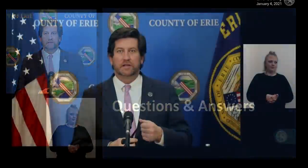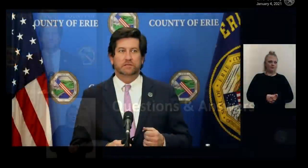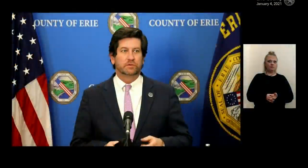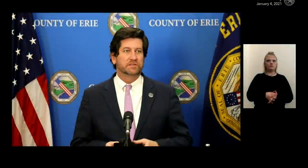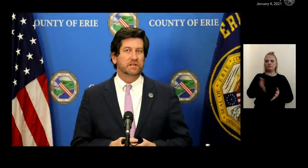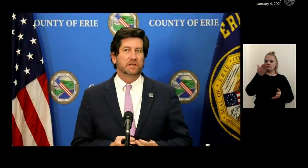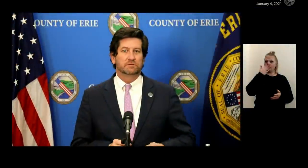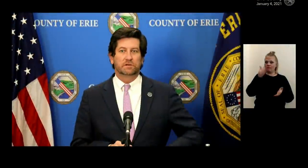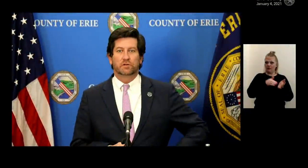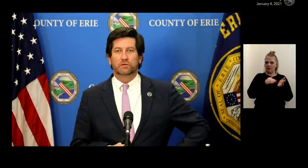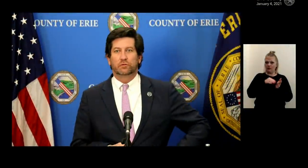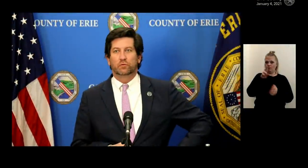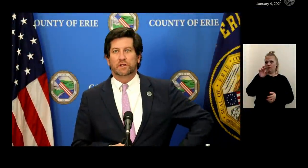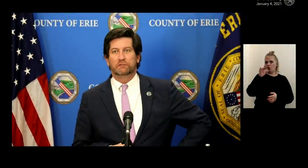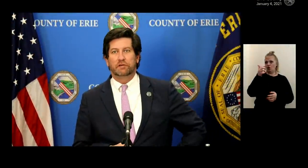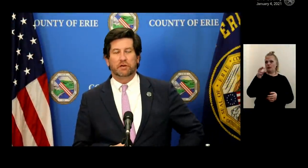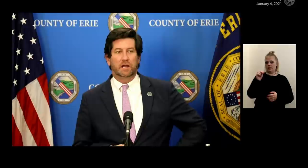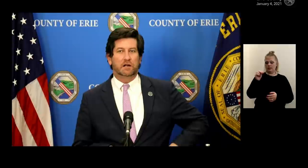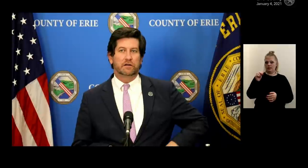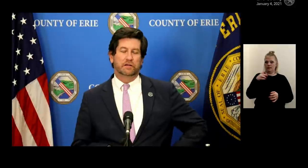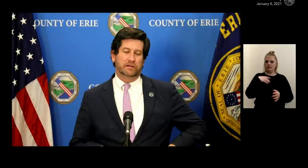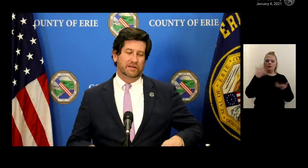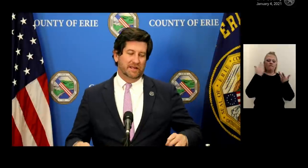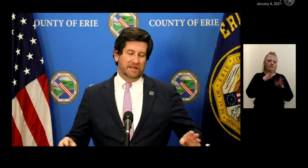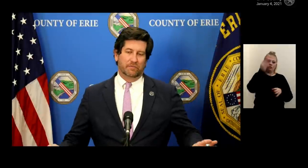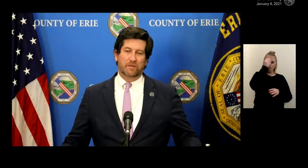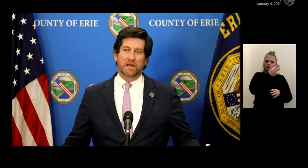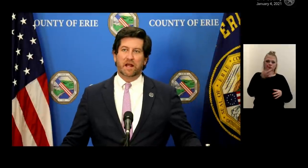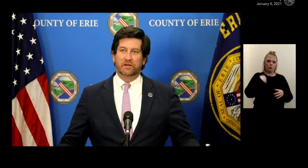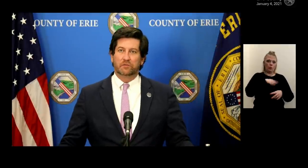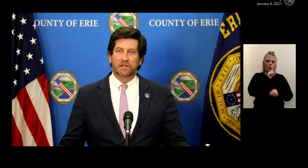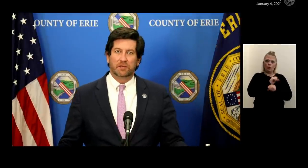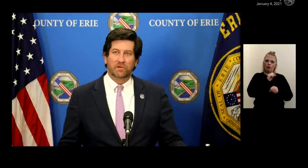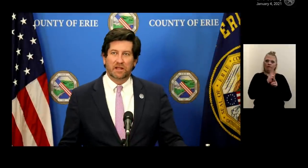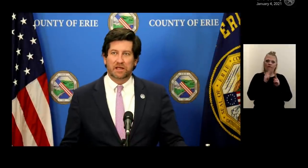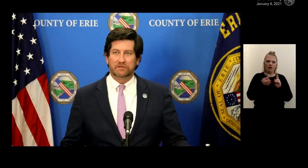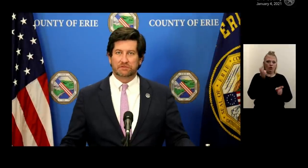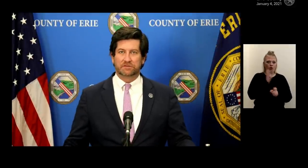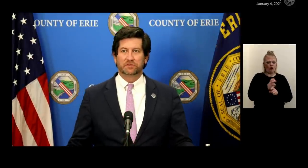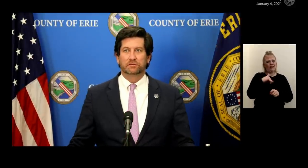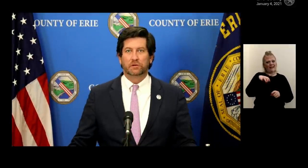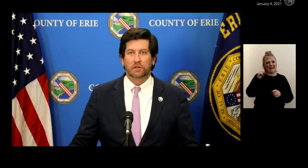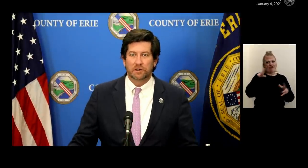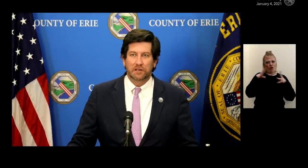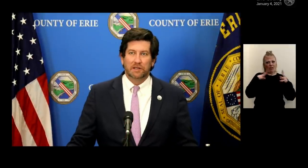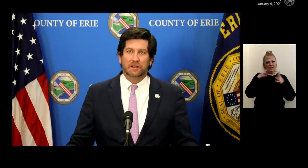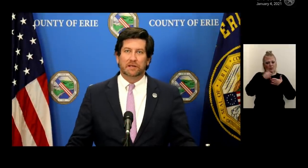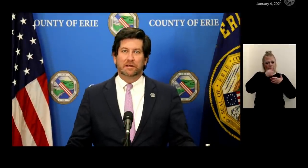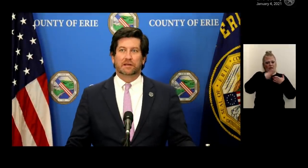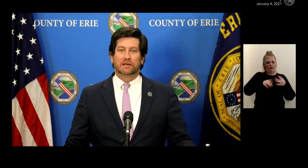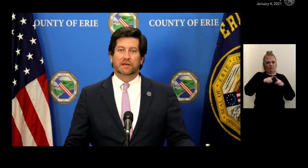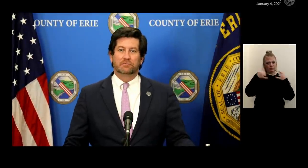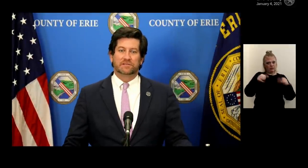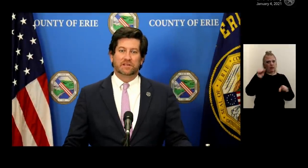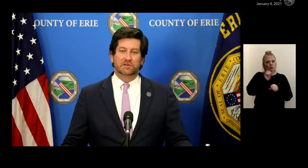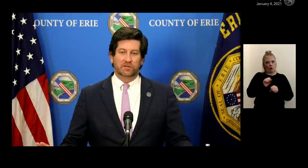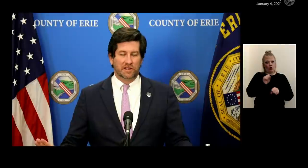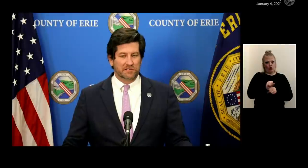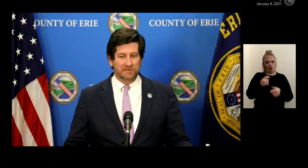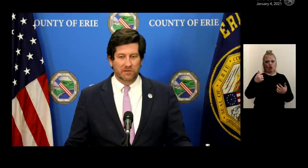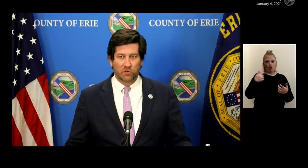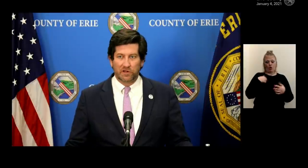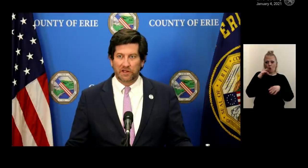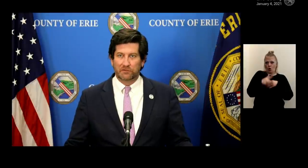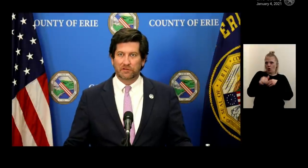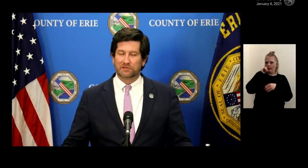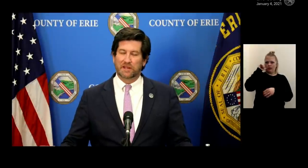Thank you, Dr. Burstein. As we noted, we're working very hard. It may have been a holiday weekend, but a lot of us were still doing work. Uh, I was in early